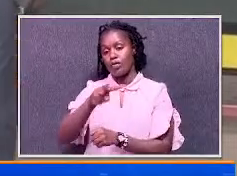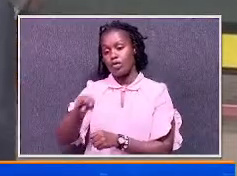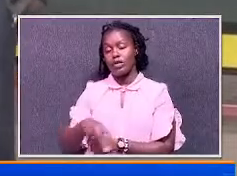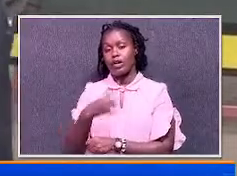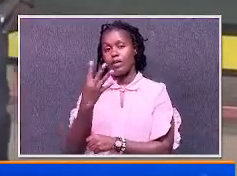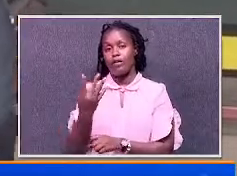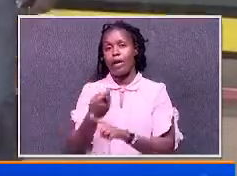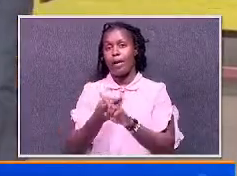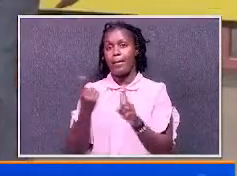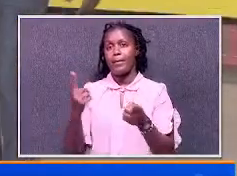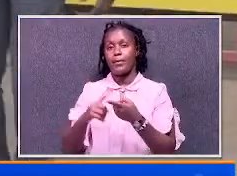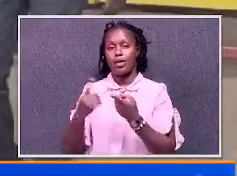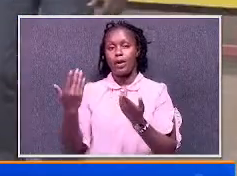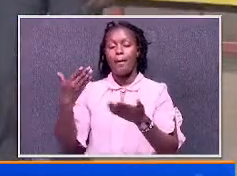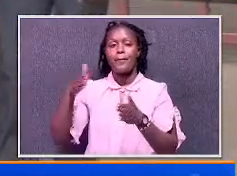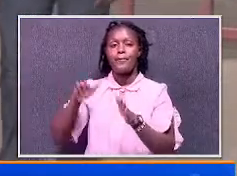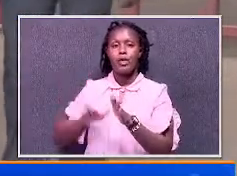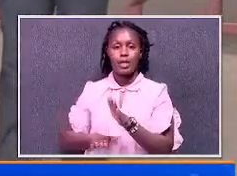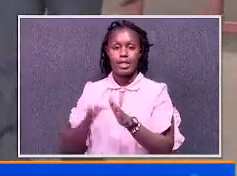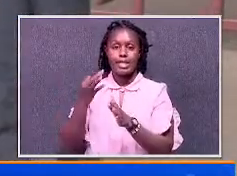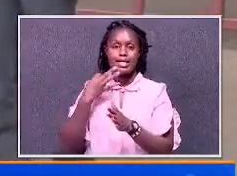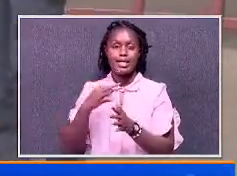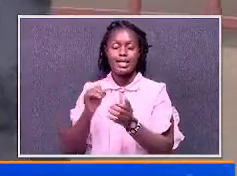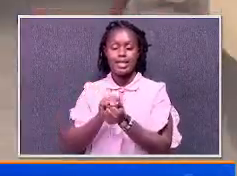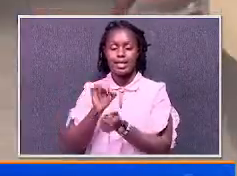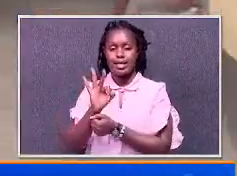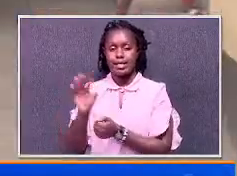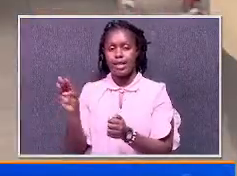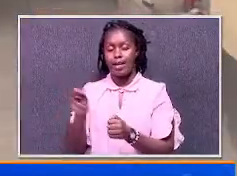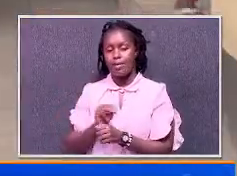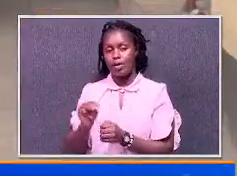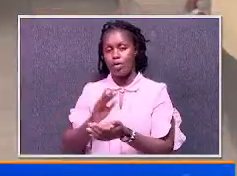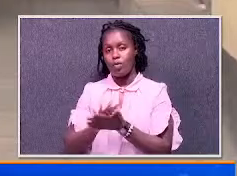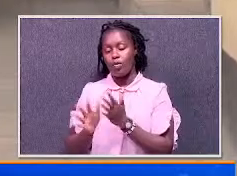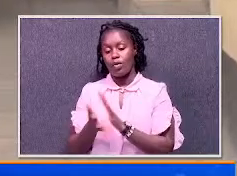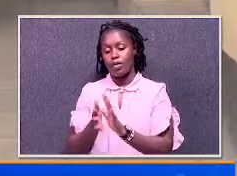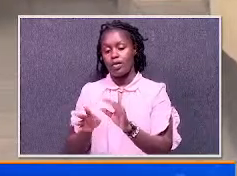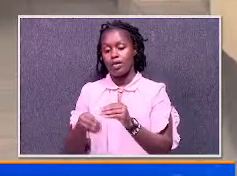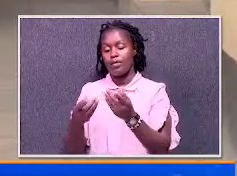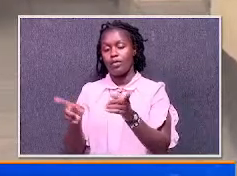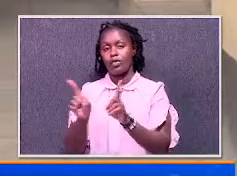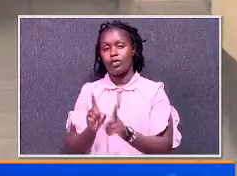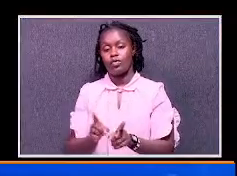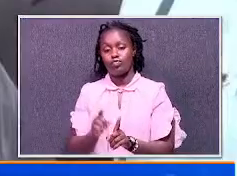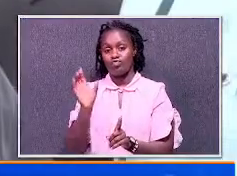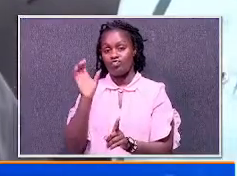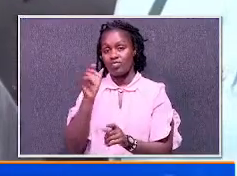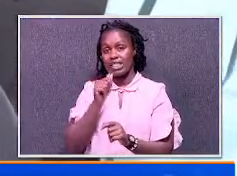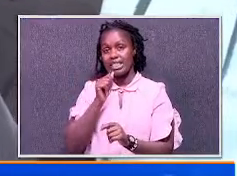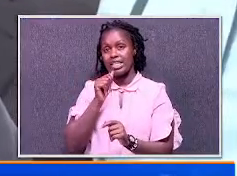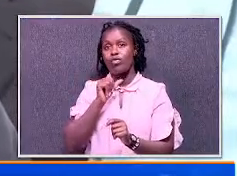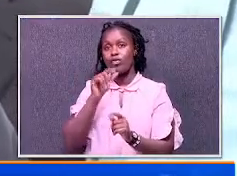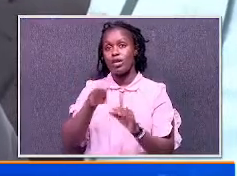ended up pocketing 313 million shillings without supplying even a single grain of maize.